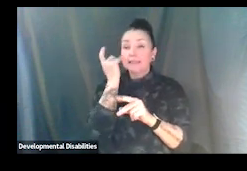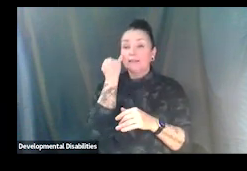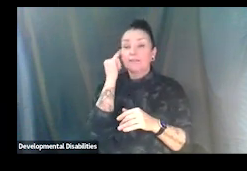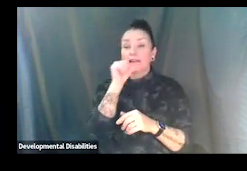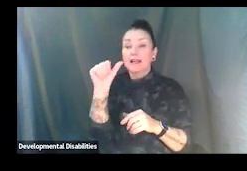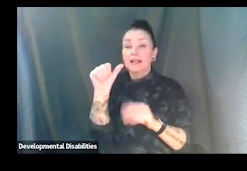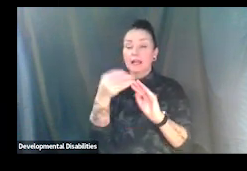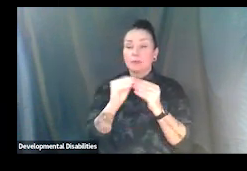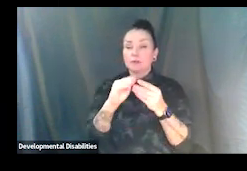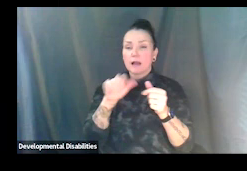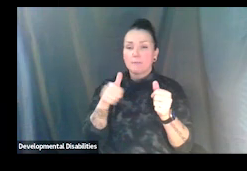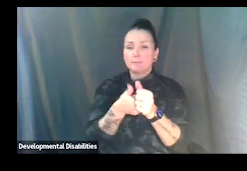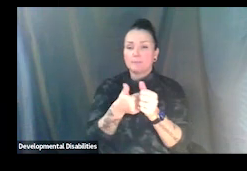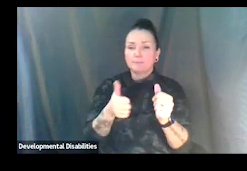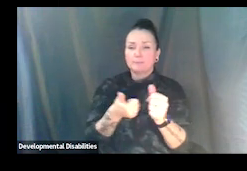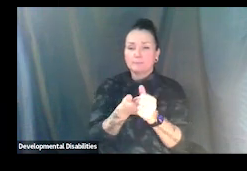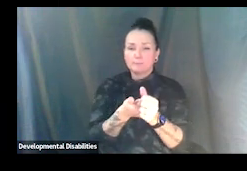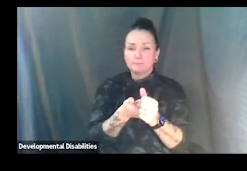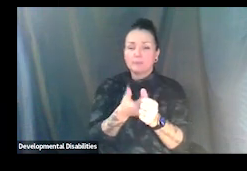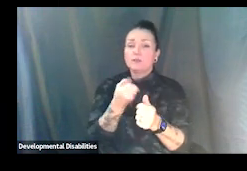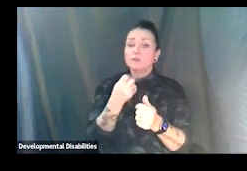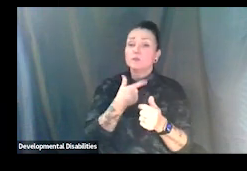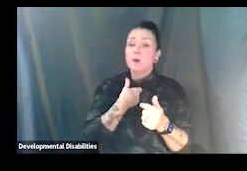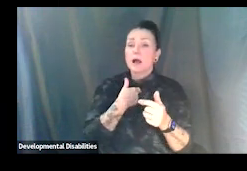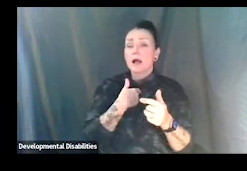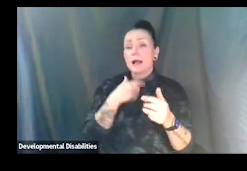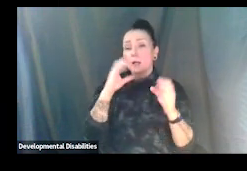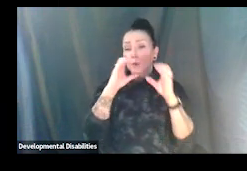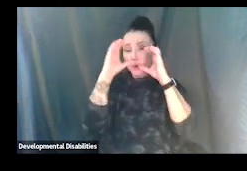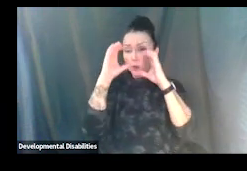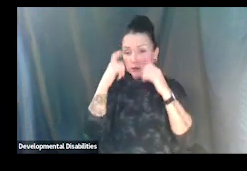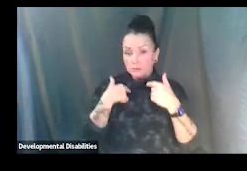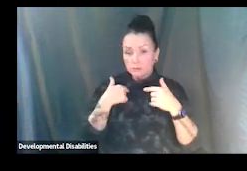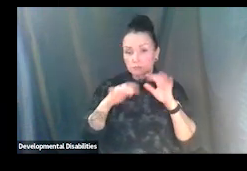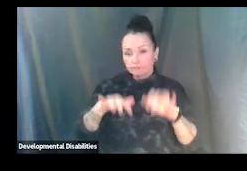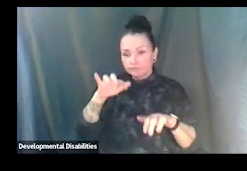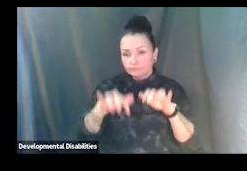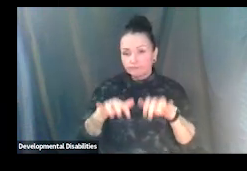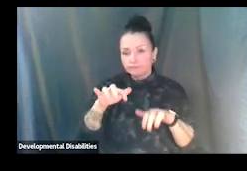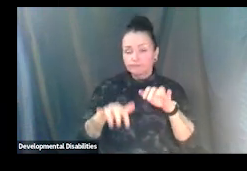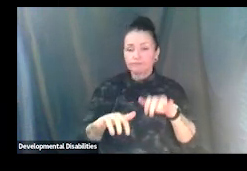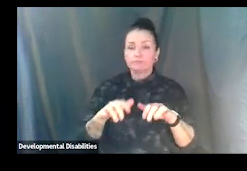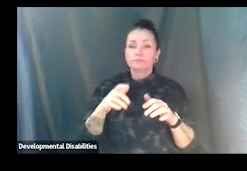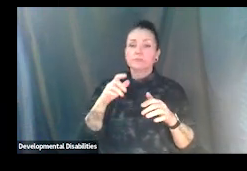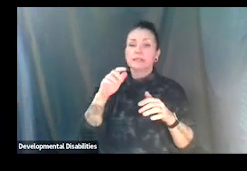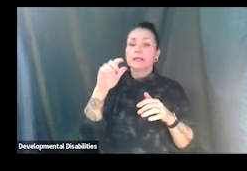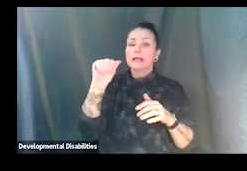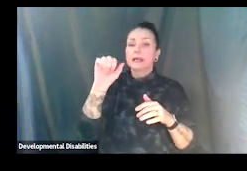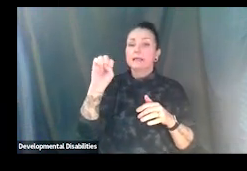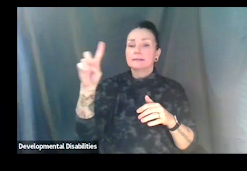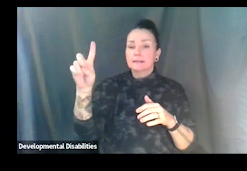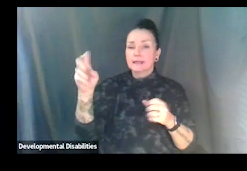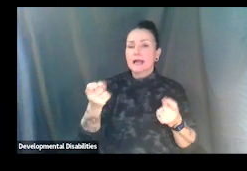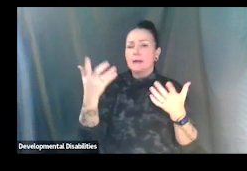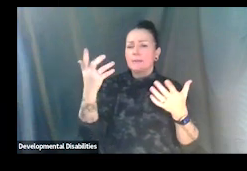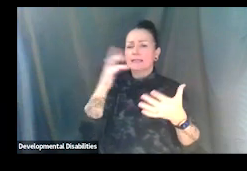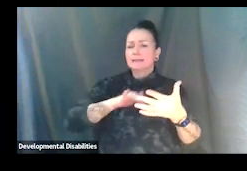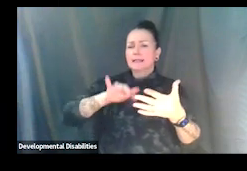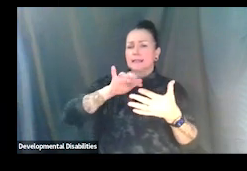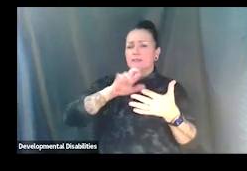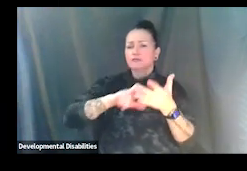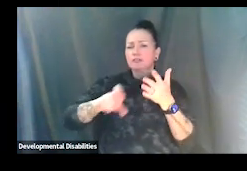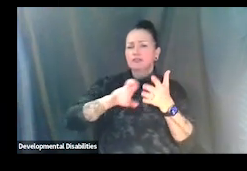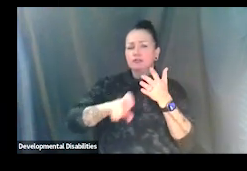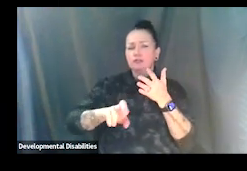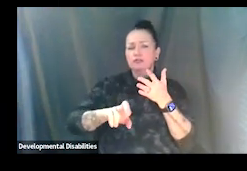so, if you go to PubMed and you type in autism spectrum disorder and treatment, there are, I think, about 22,000 studies have been published